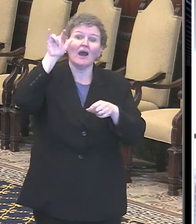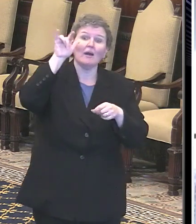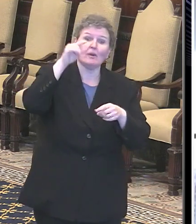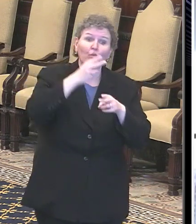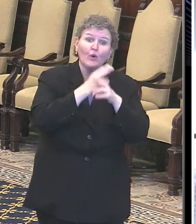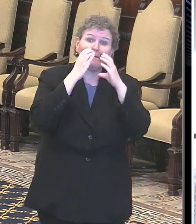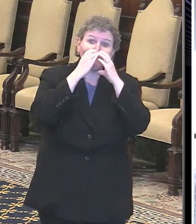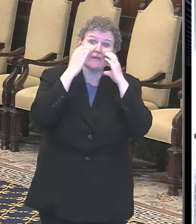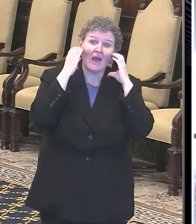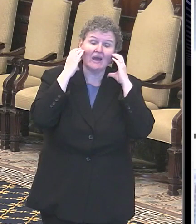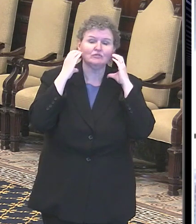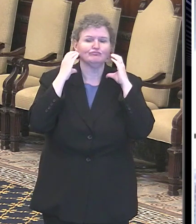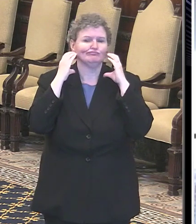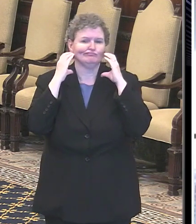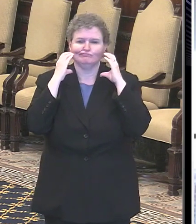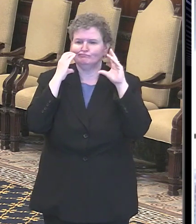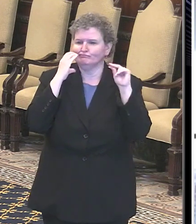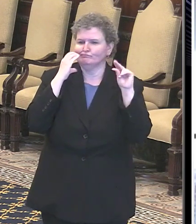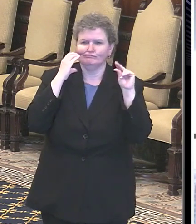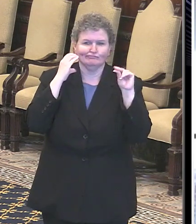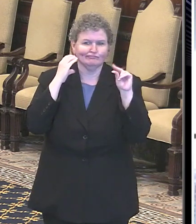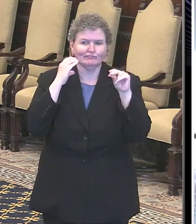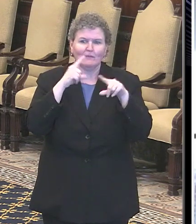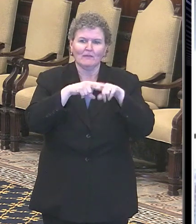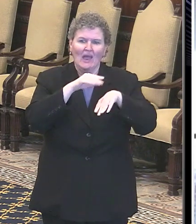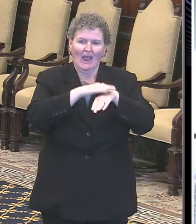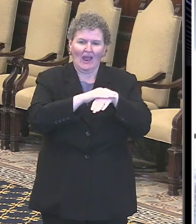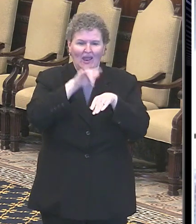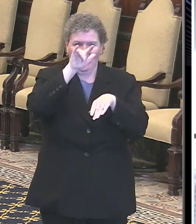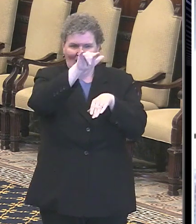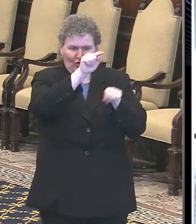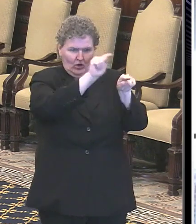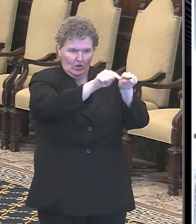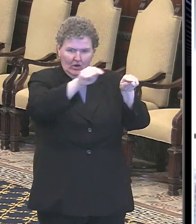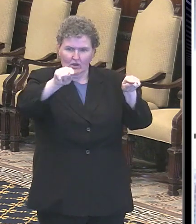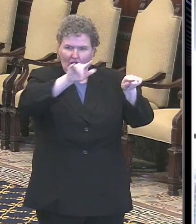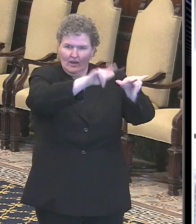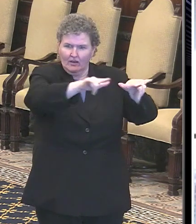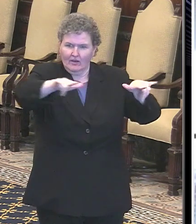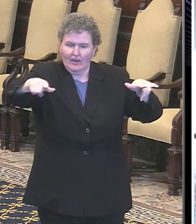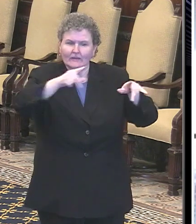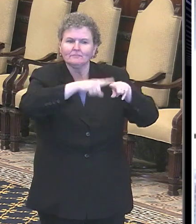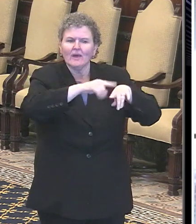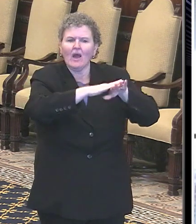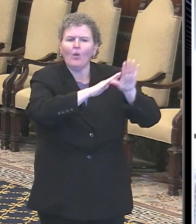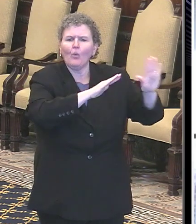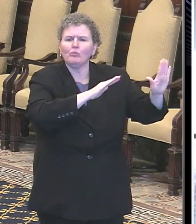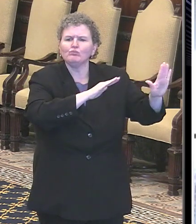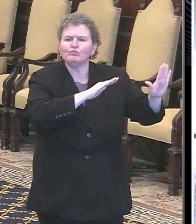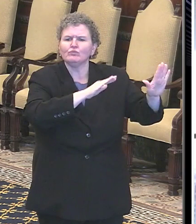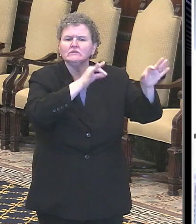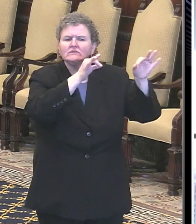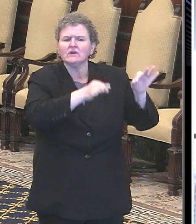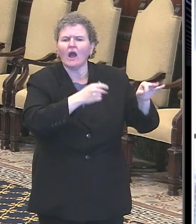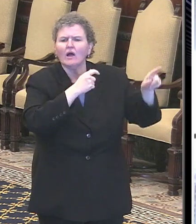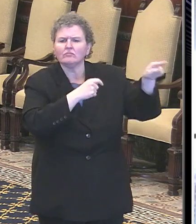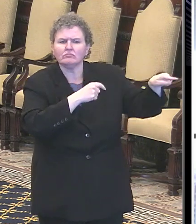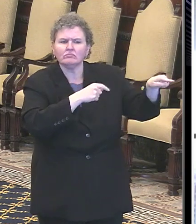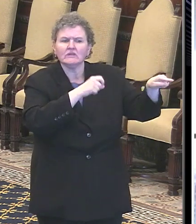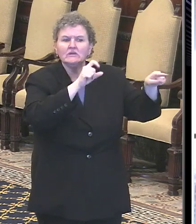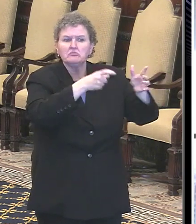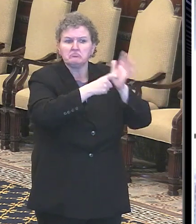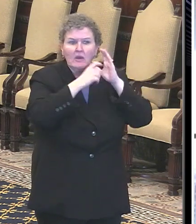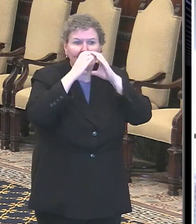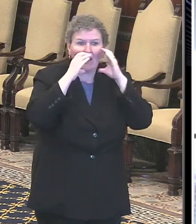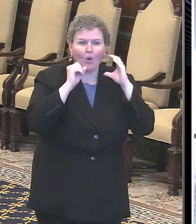PHL's airline partners, security personnel, and concessions vendors. And clearly, some federal guidance on that would be incredibly